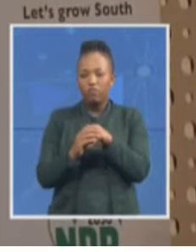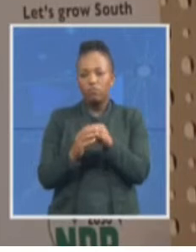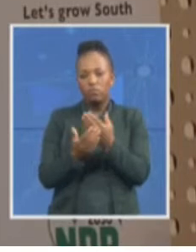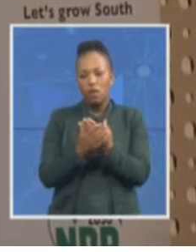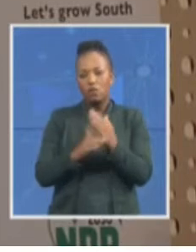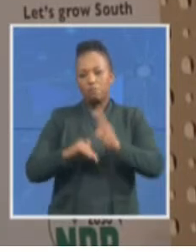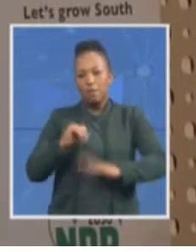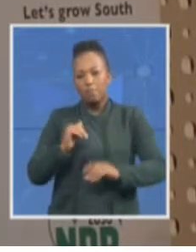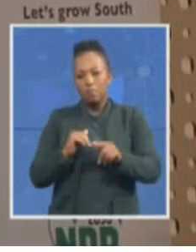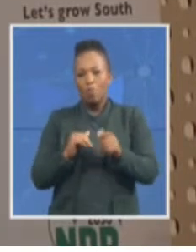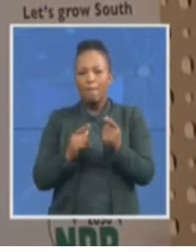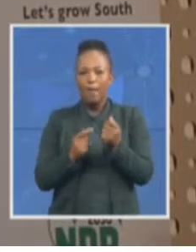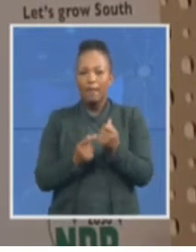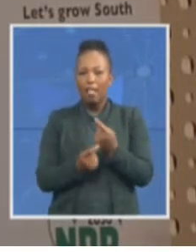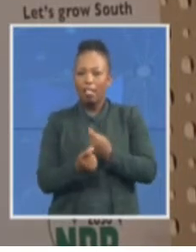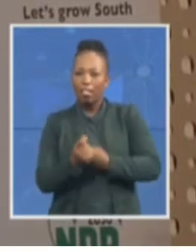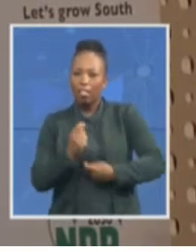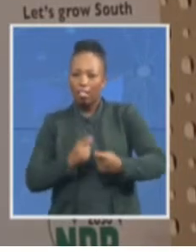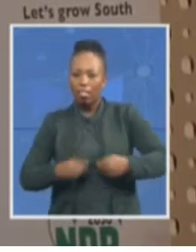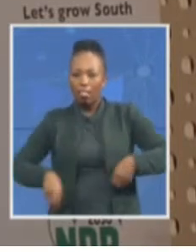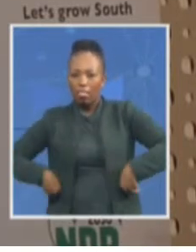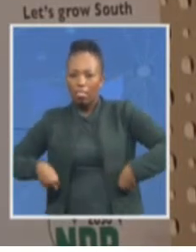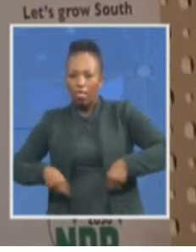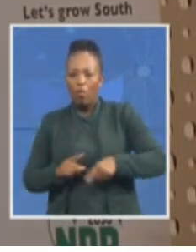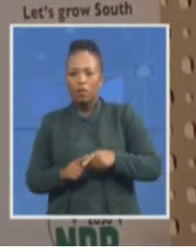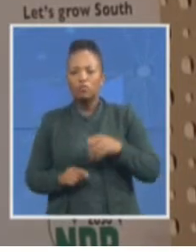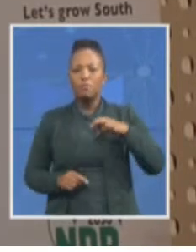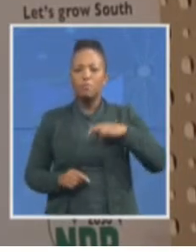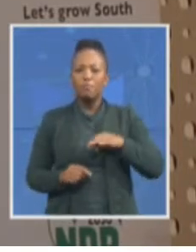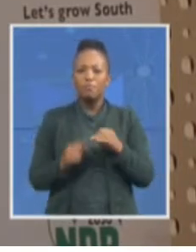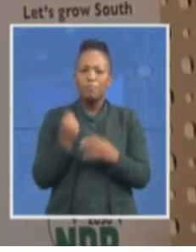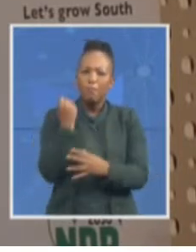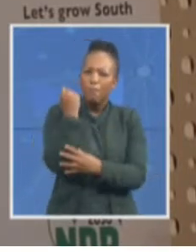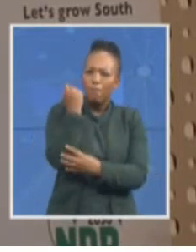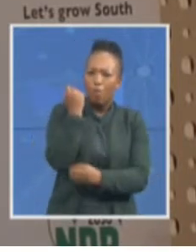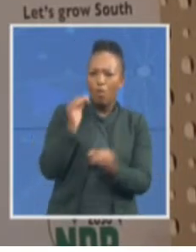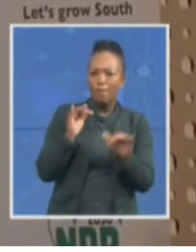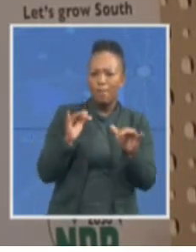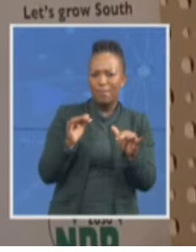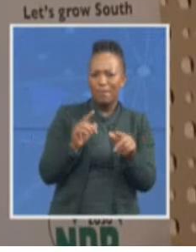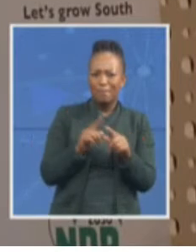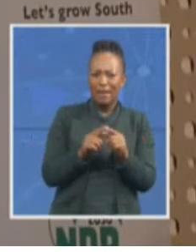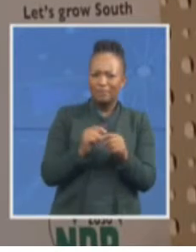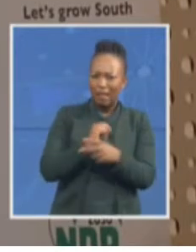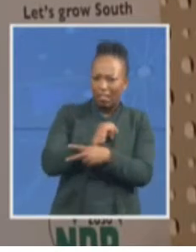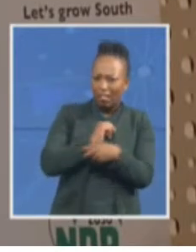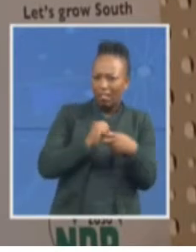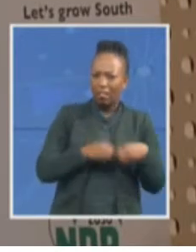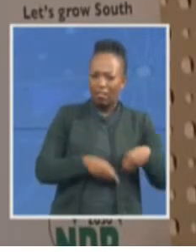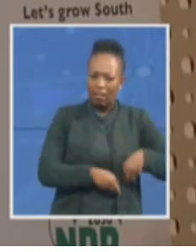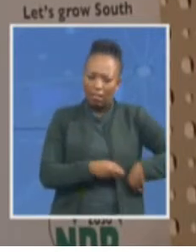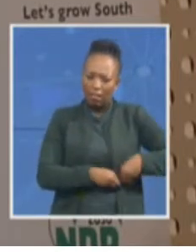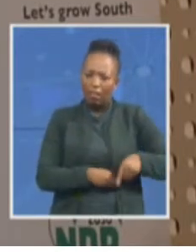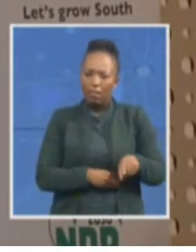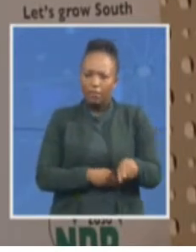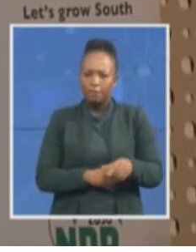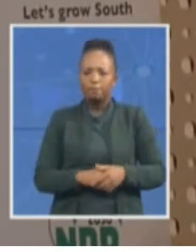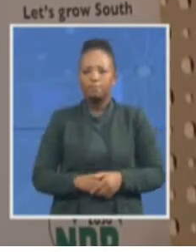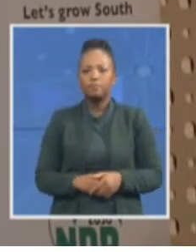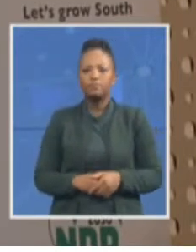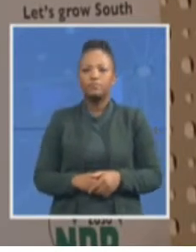to benefit the poor. On the cabinet decisions, with regard to the National Infrastructure